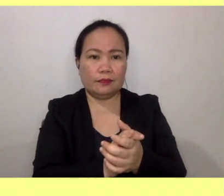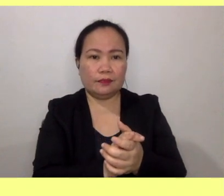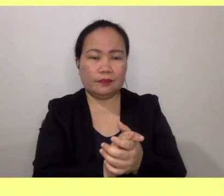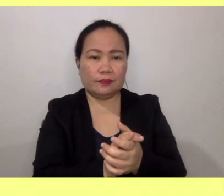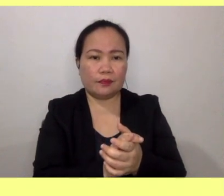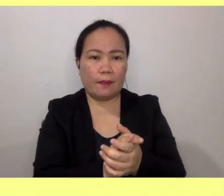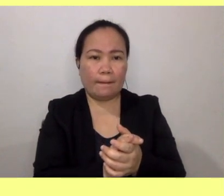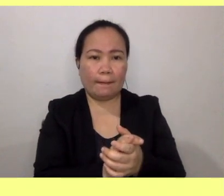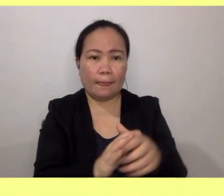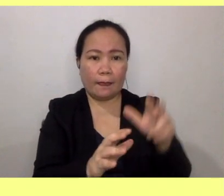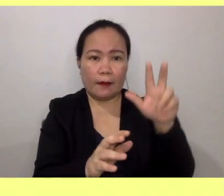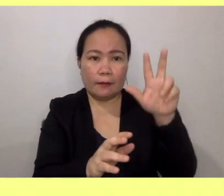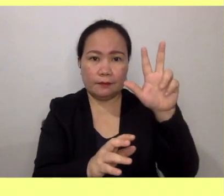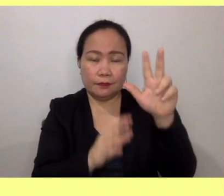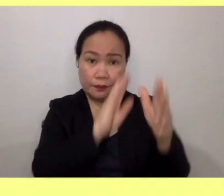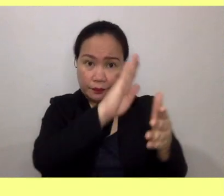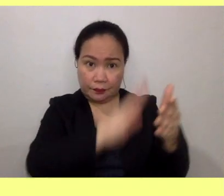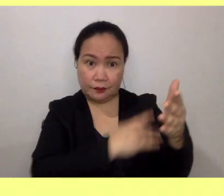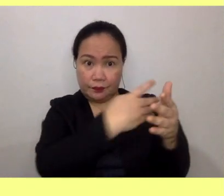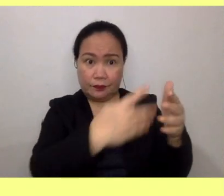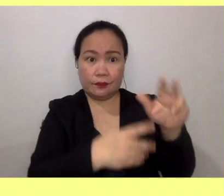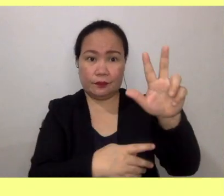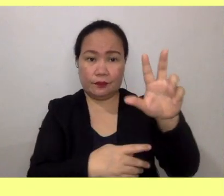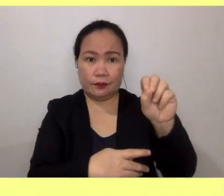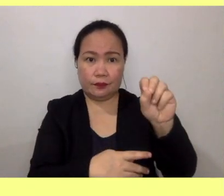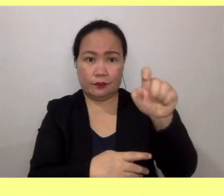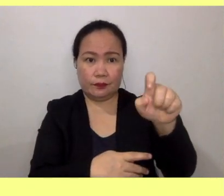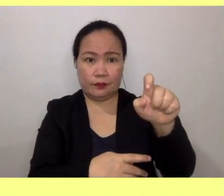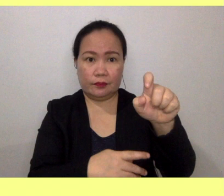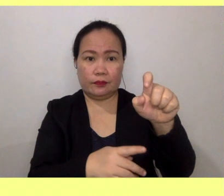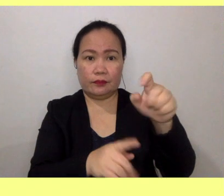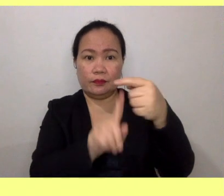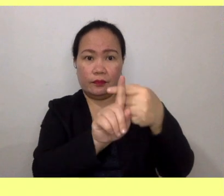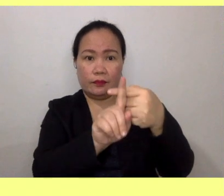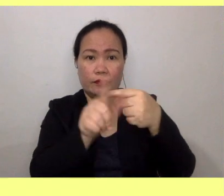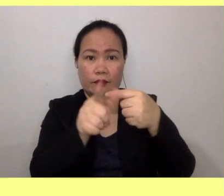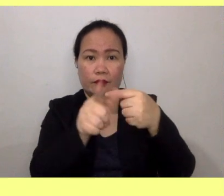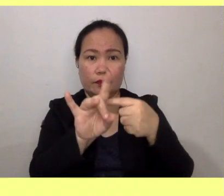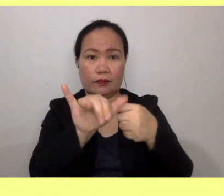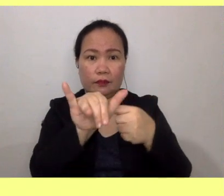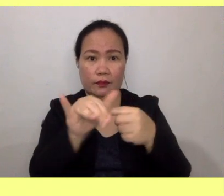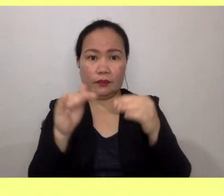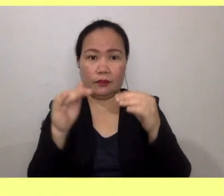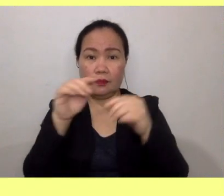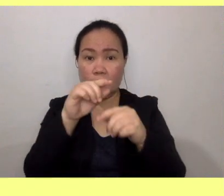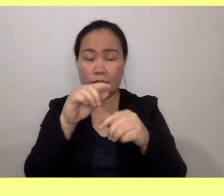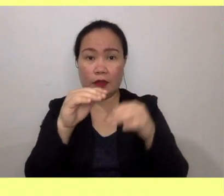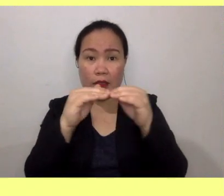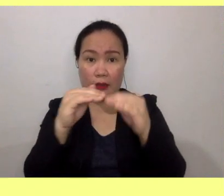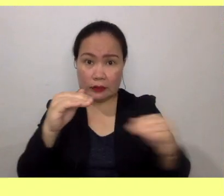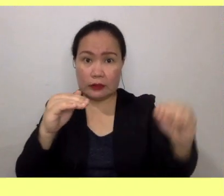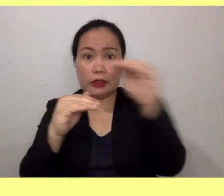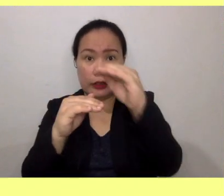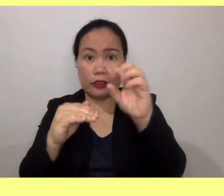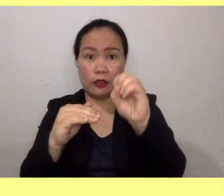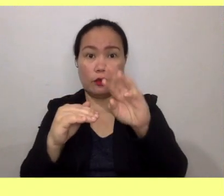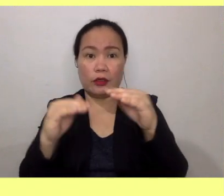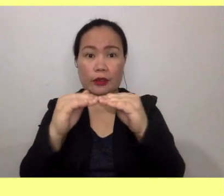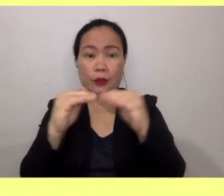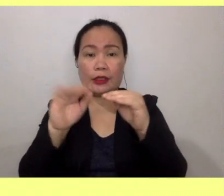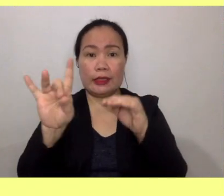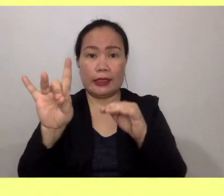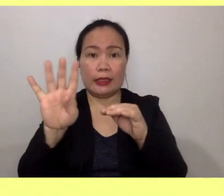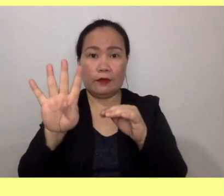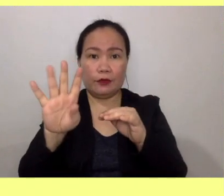graph of 30x plus 28y is greater than or equal to 840. Now, why do we